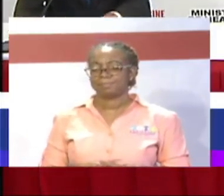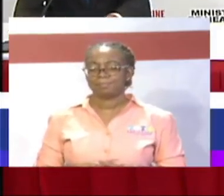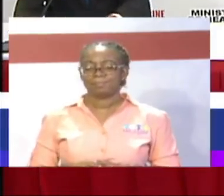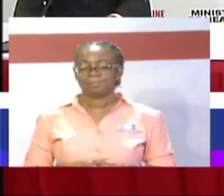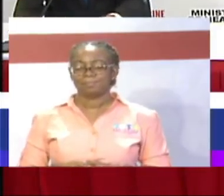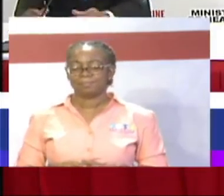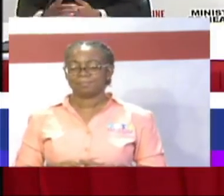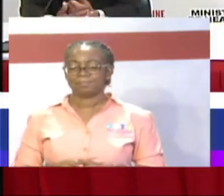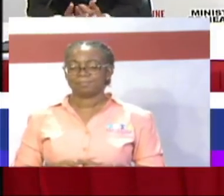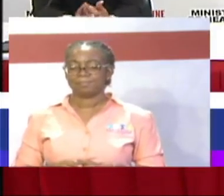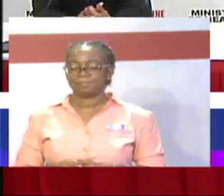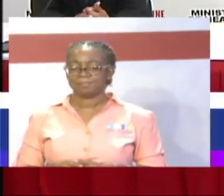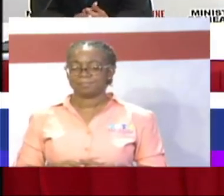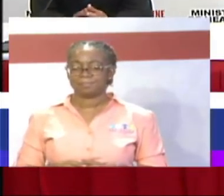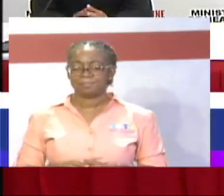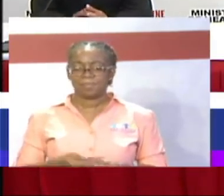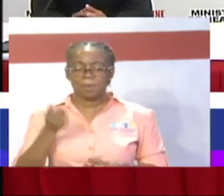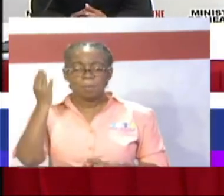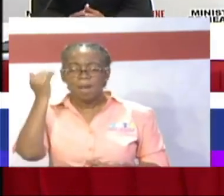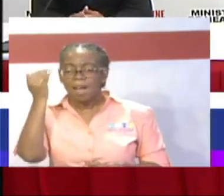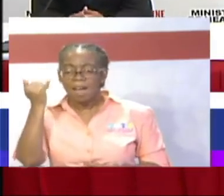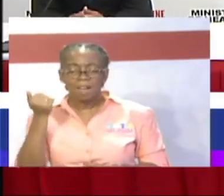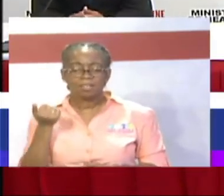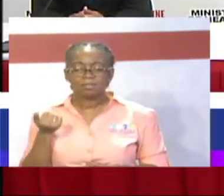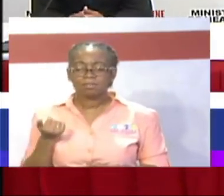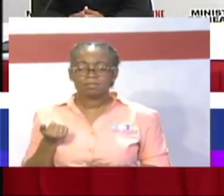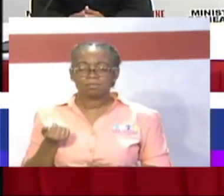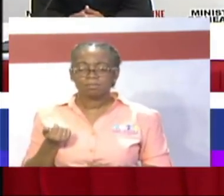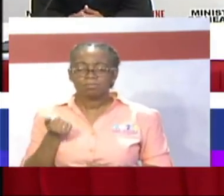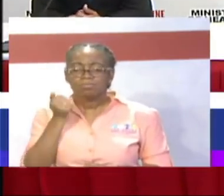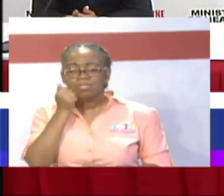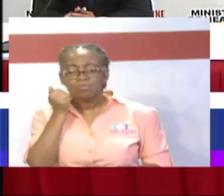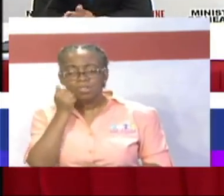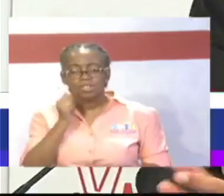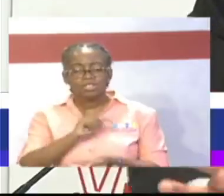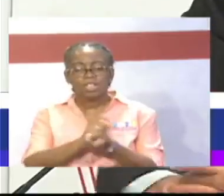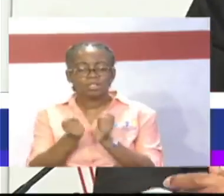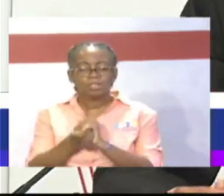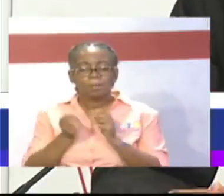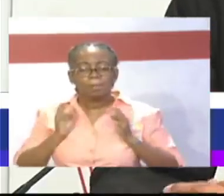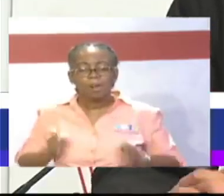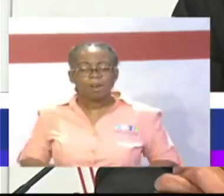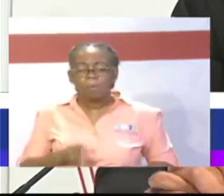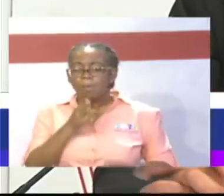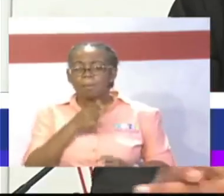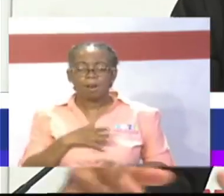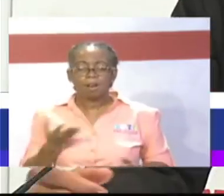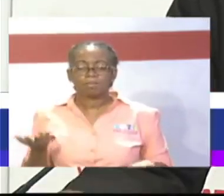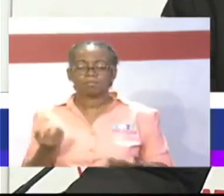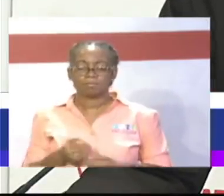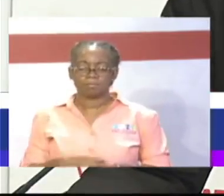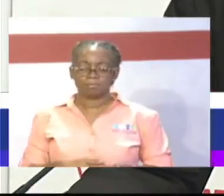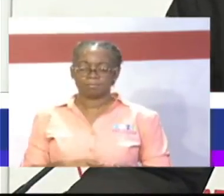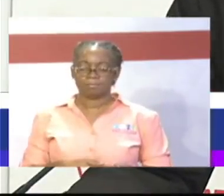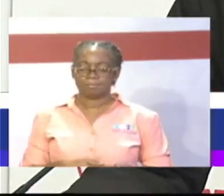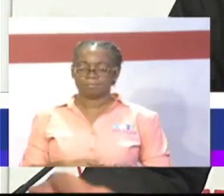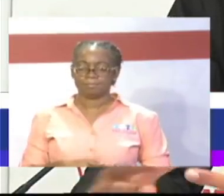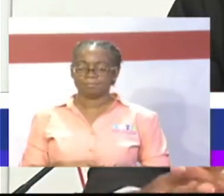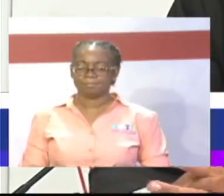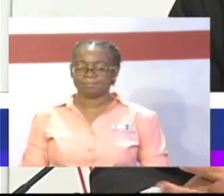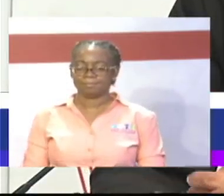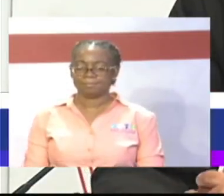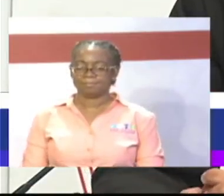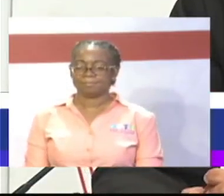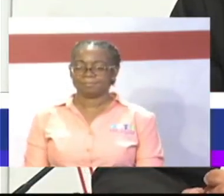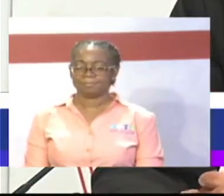of menstrual disturbances, general causes of menstrual disturbances? Sure, okay. Yeah, Al, you're asking me some difficult questions as